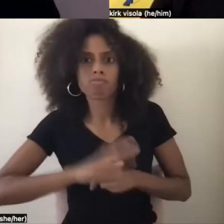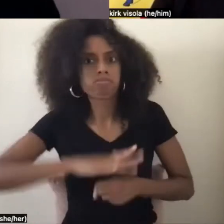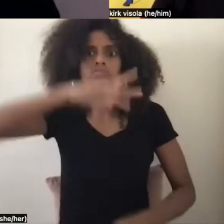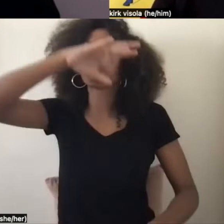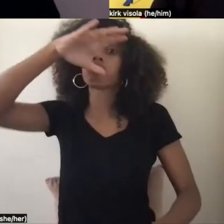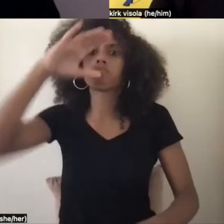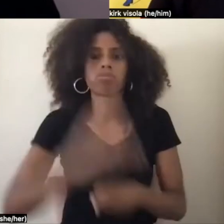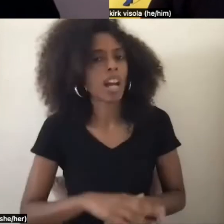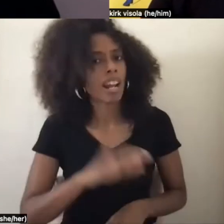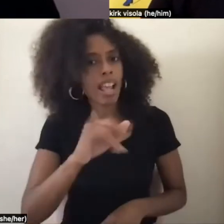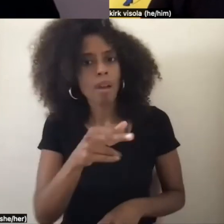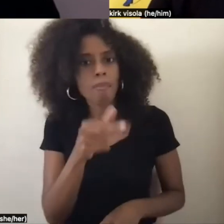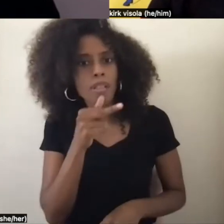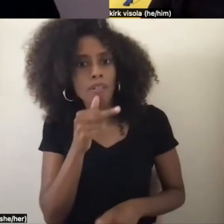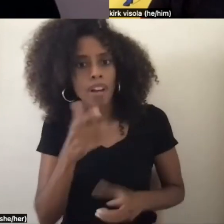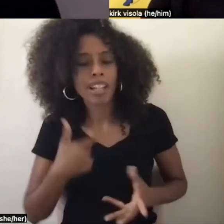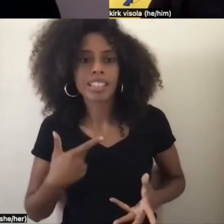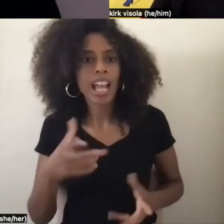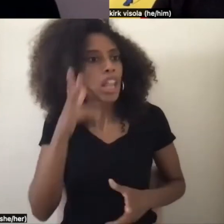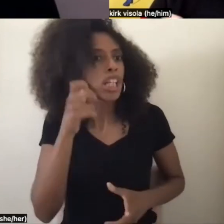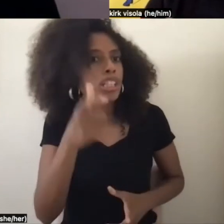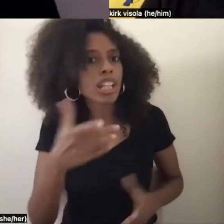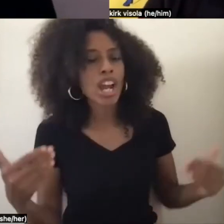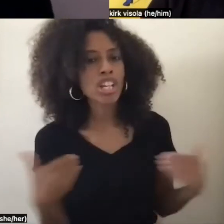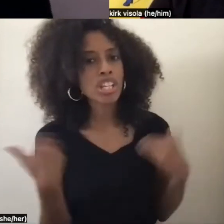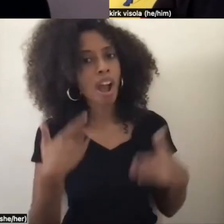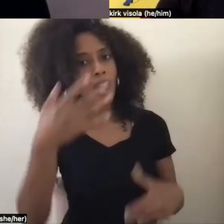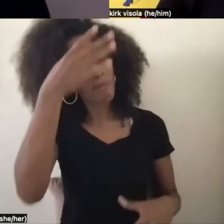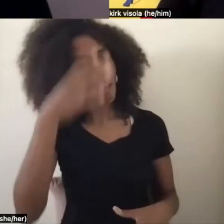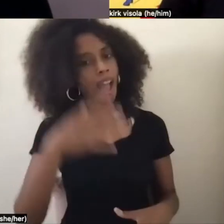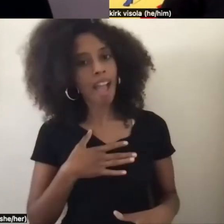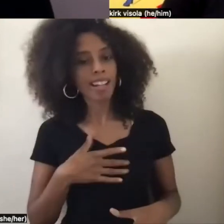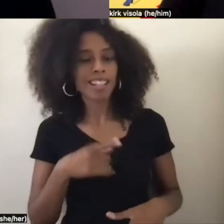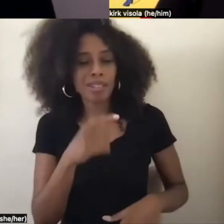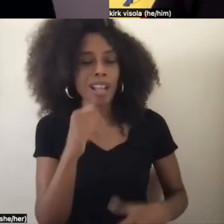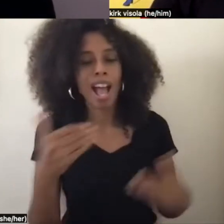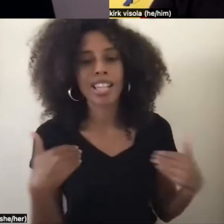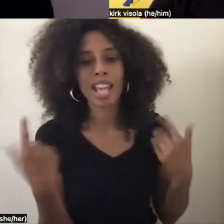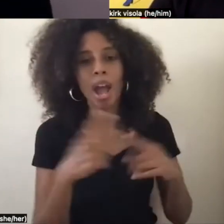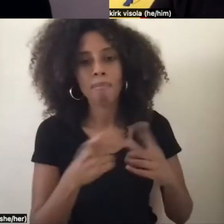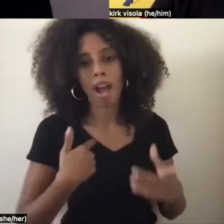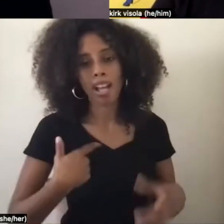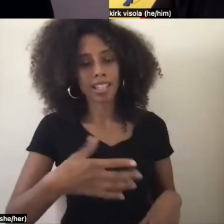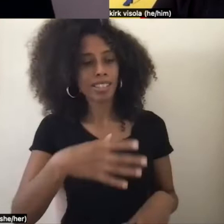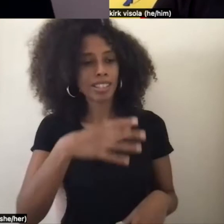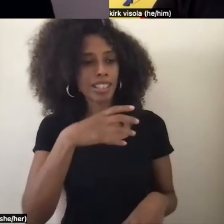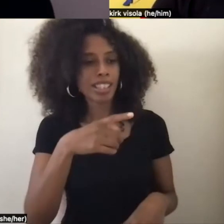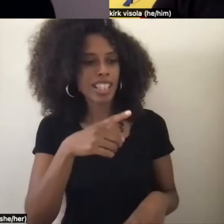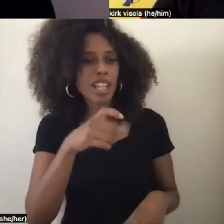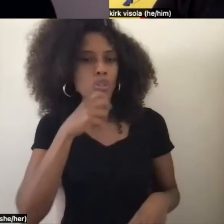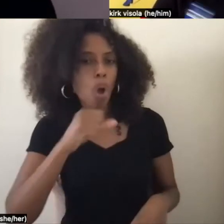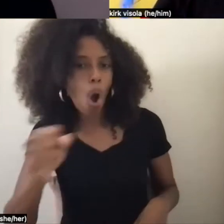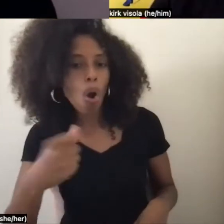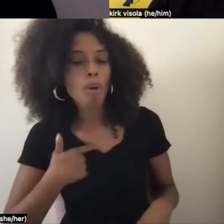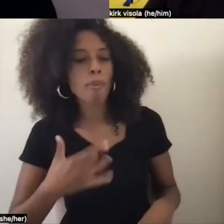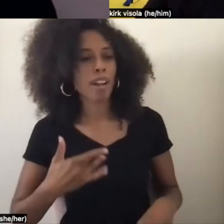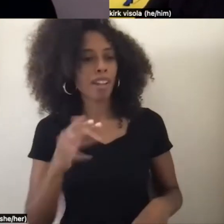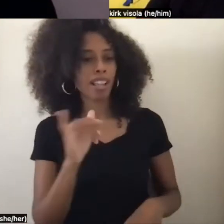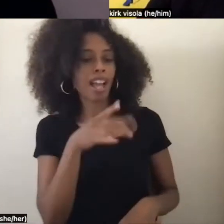here, young man. And he wasn't young, he was old, but I felt like talking to him like a child. Son! But